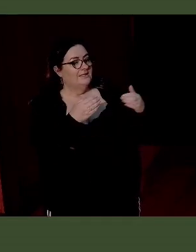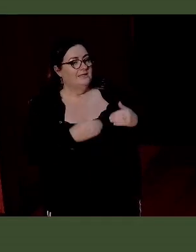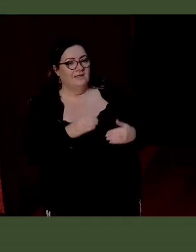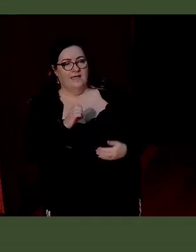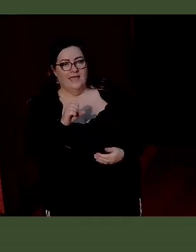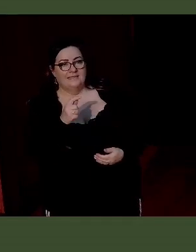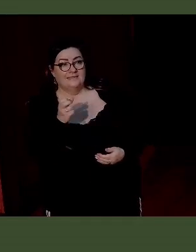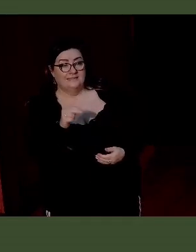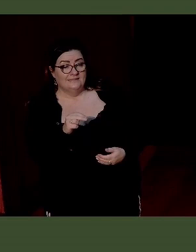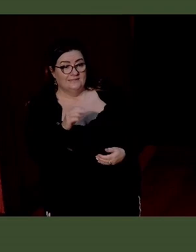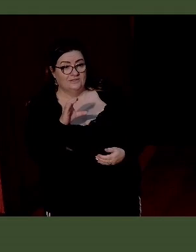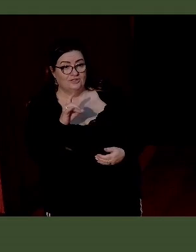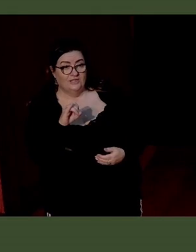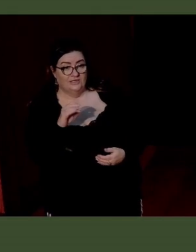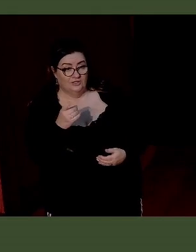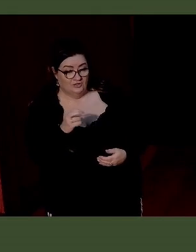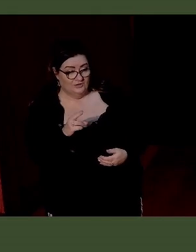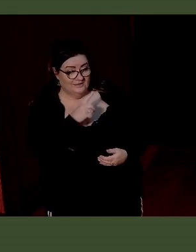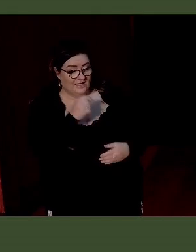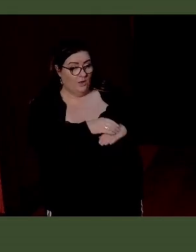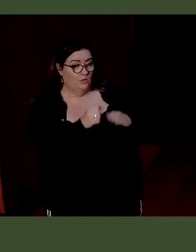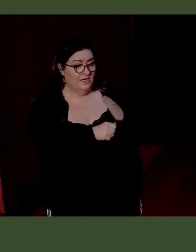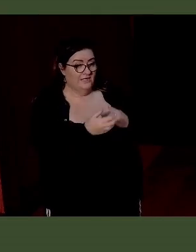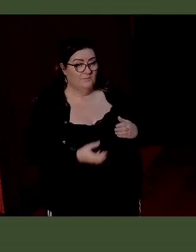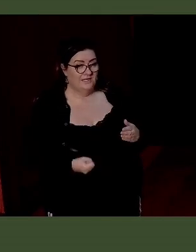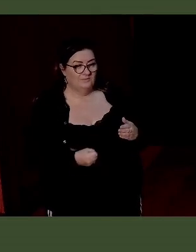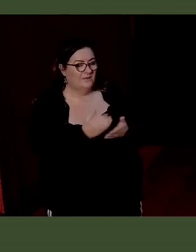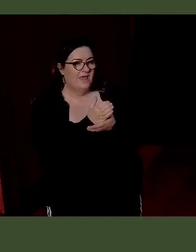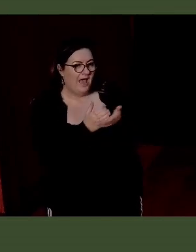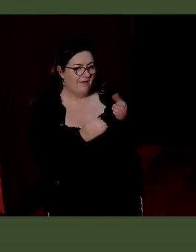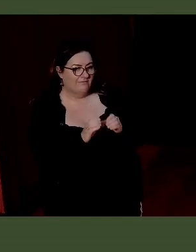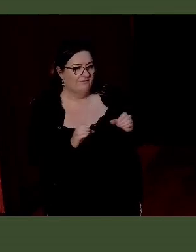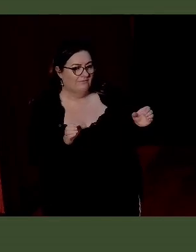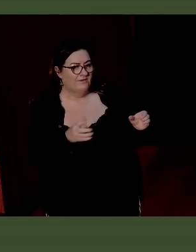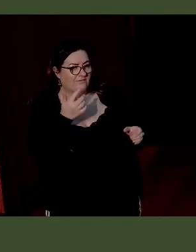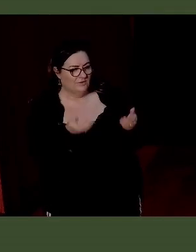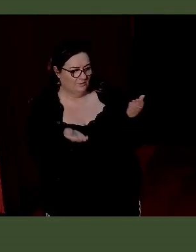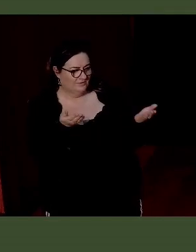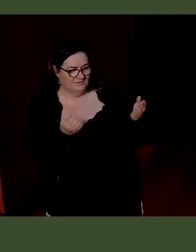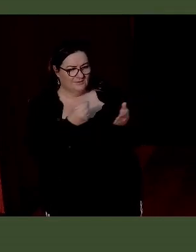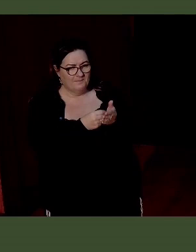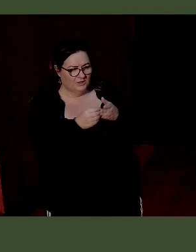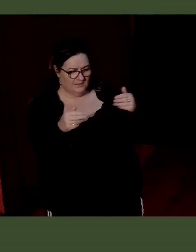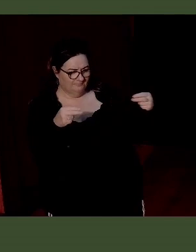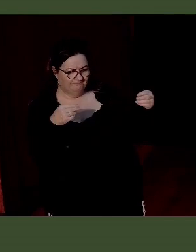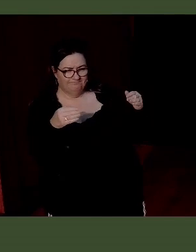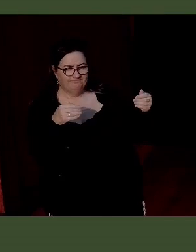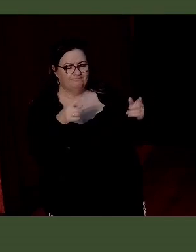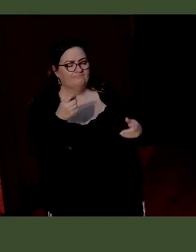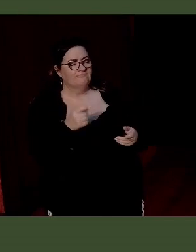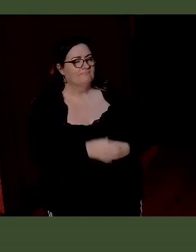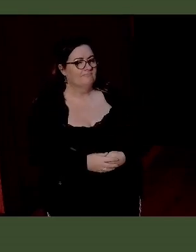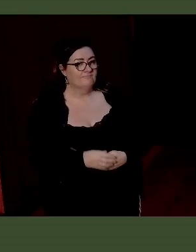Childers, suggested that old age pensions would have to be halved if Ireland was to balance its books at the time. While civil